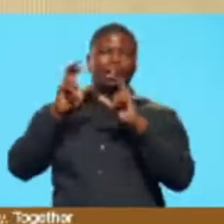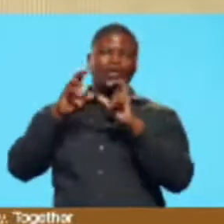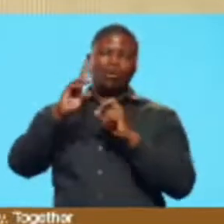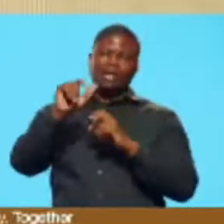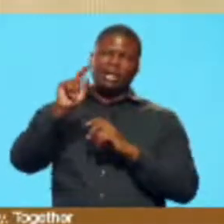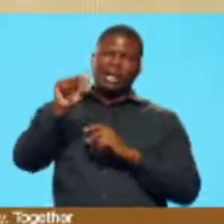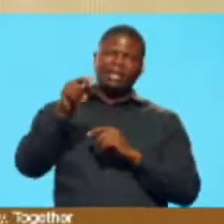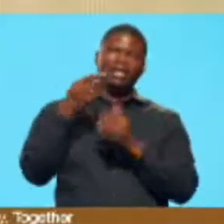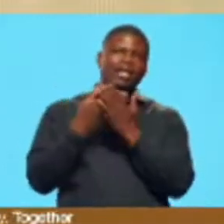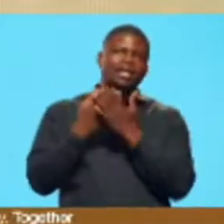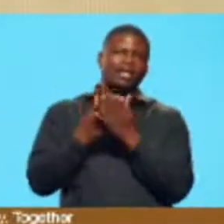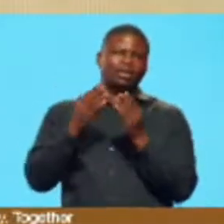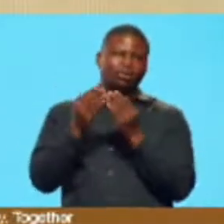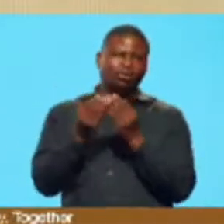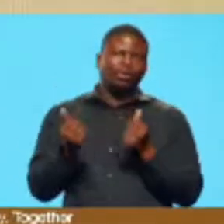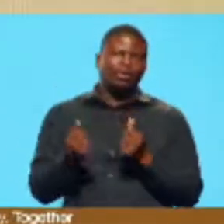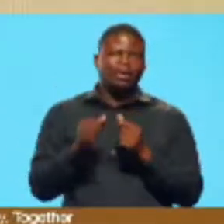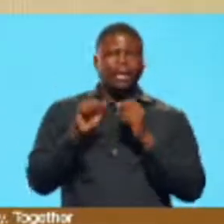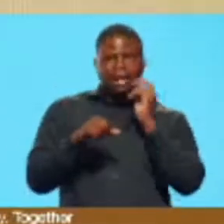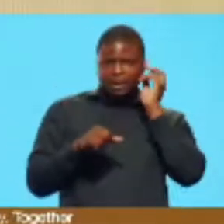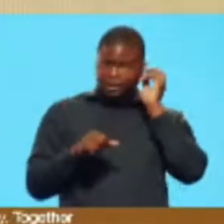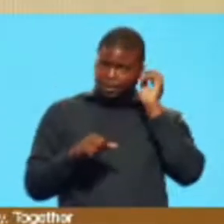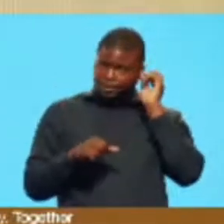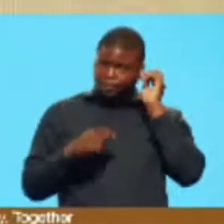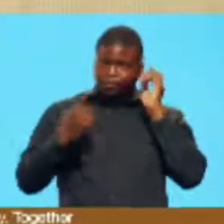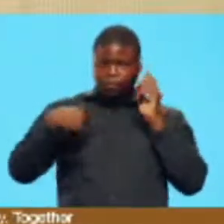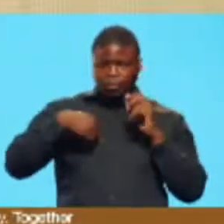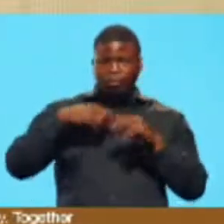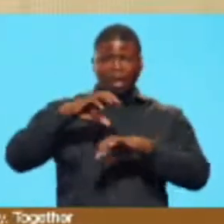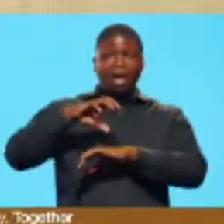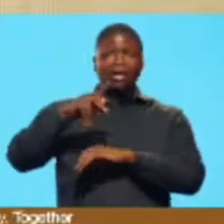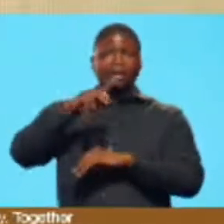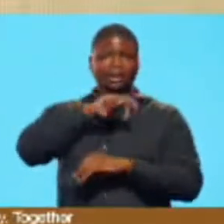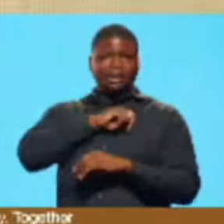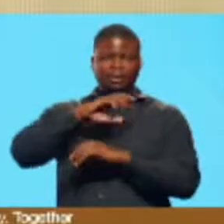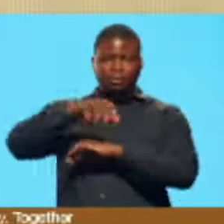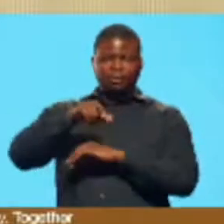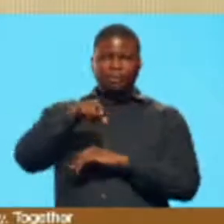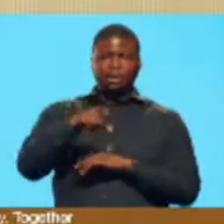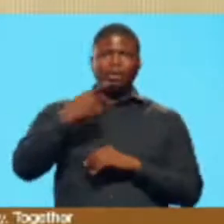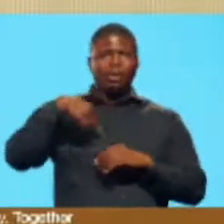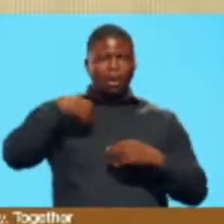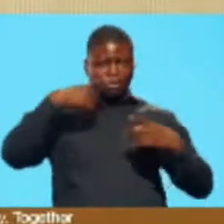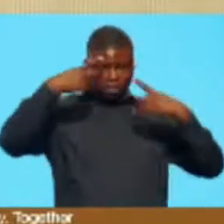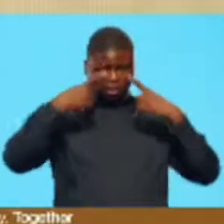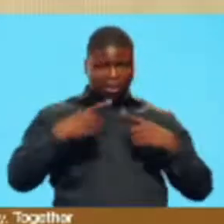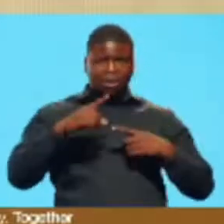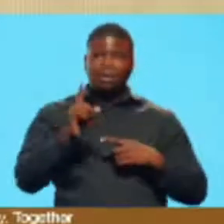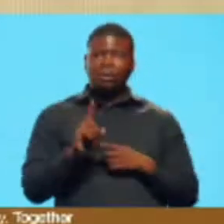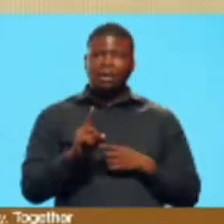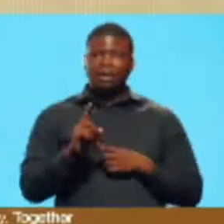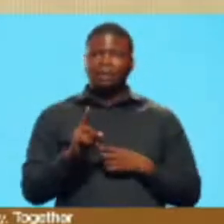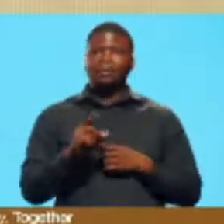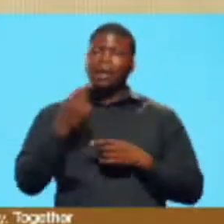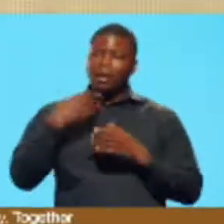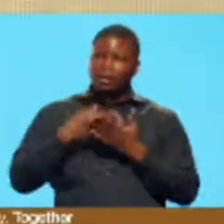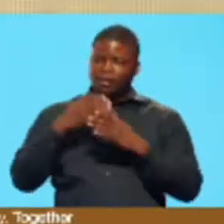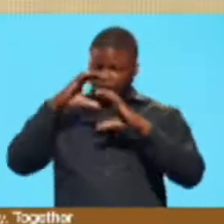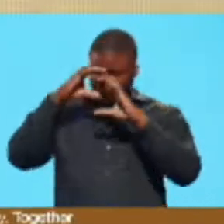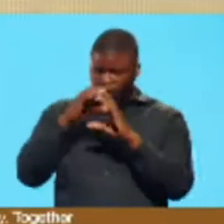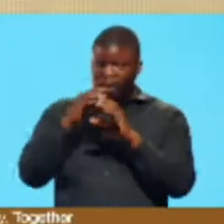be addressed. In the province, we took a decision that we will need to look at the Population